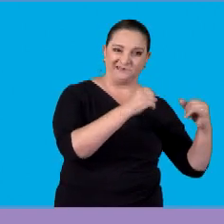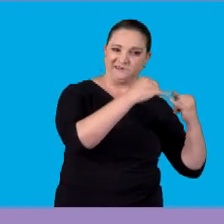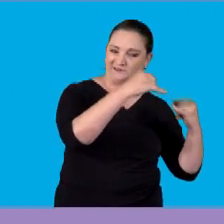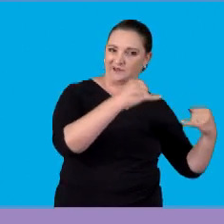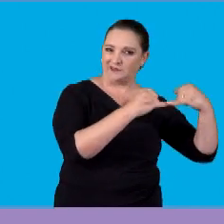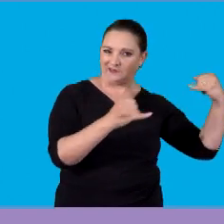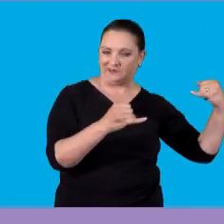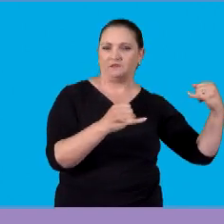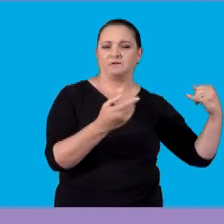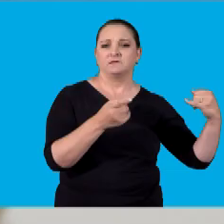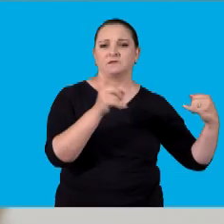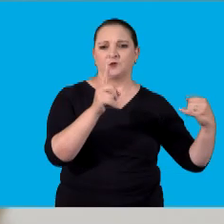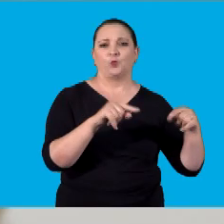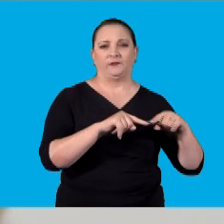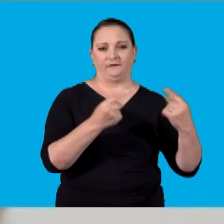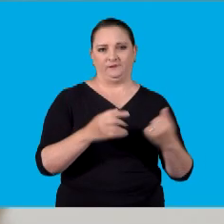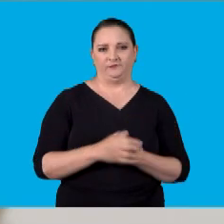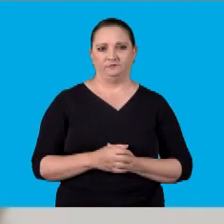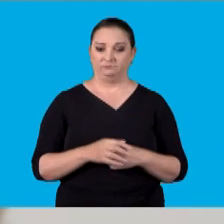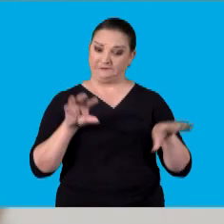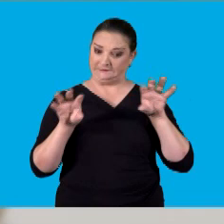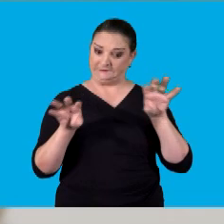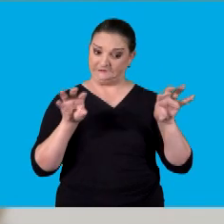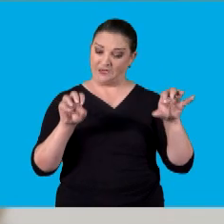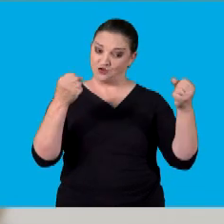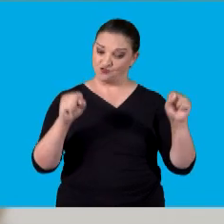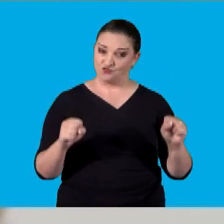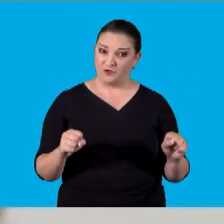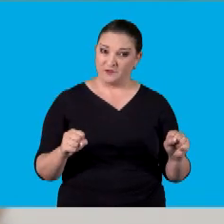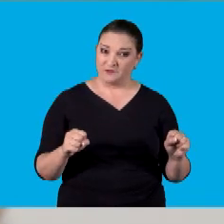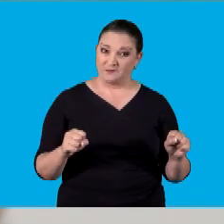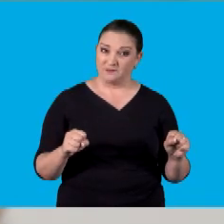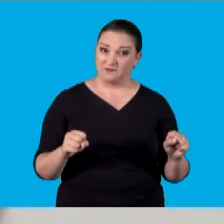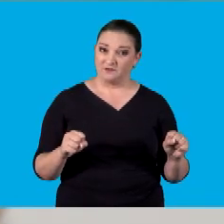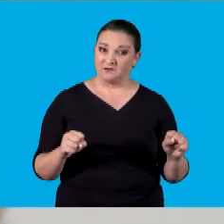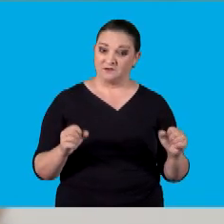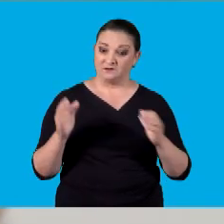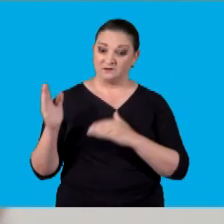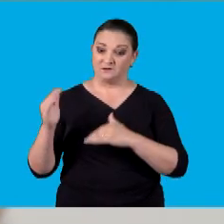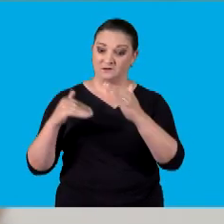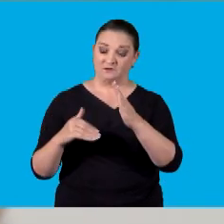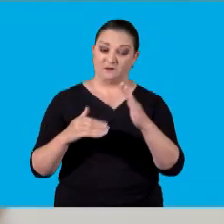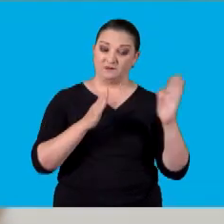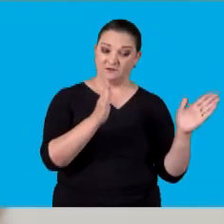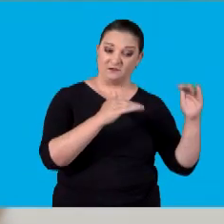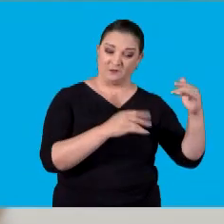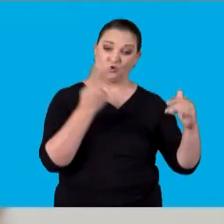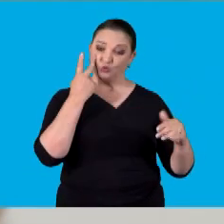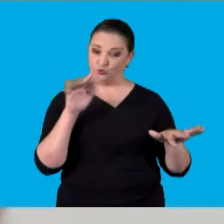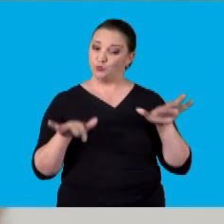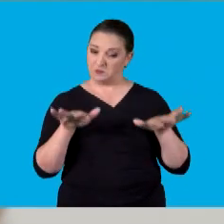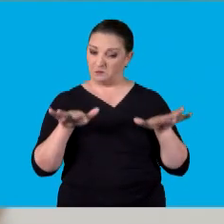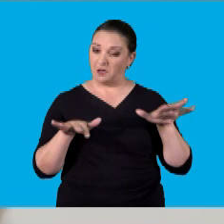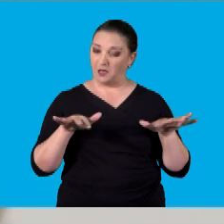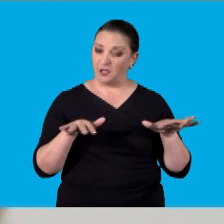the diagonals. So even though these two shapes or these two quadrilaterals, they may look